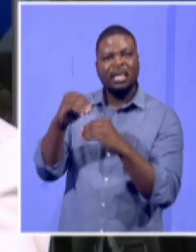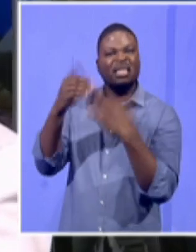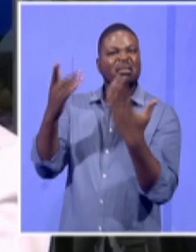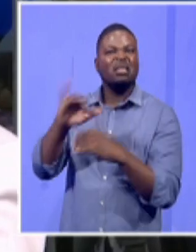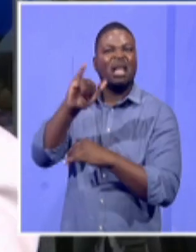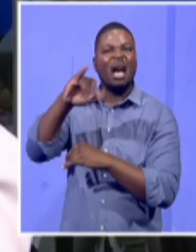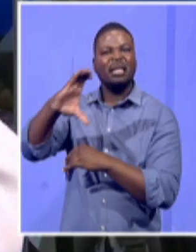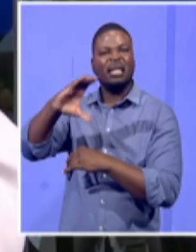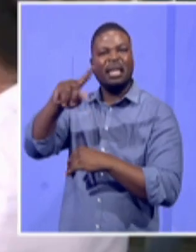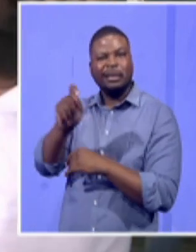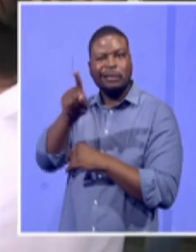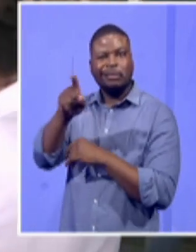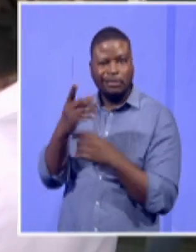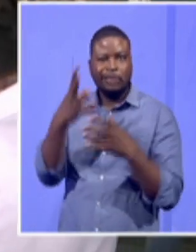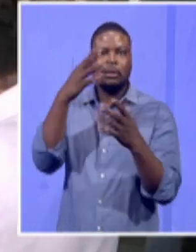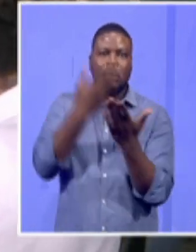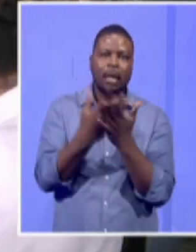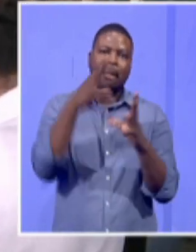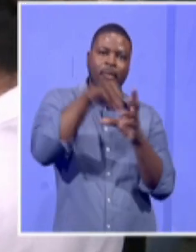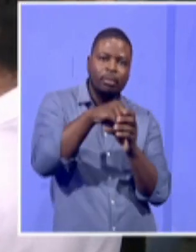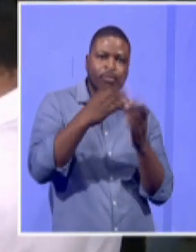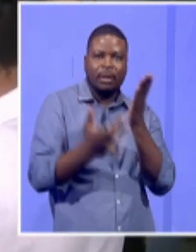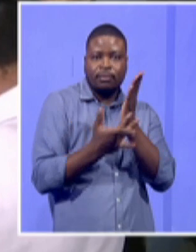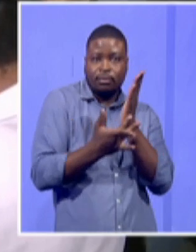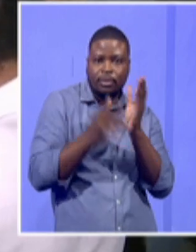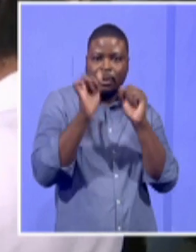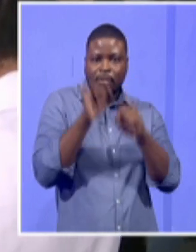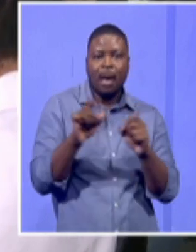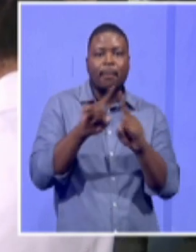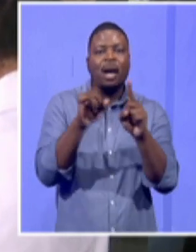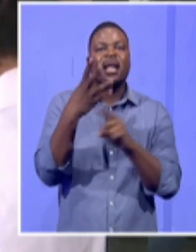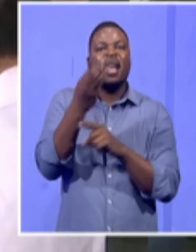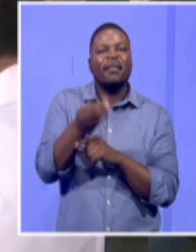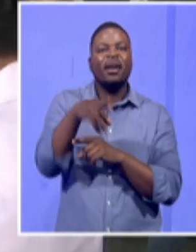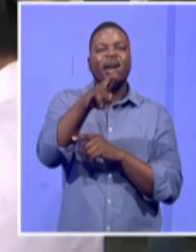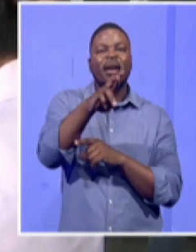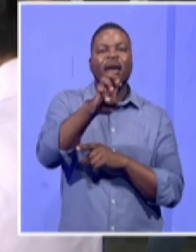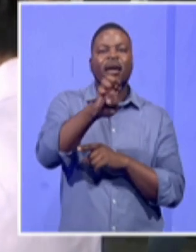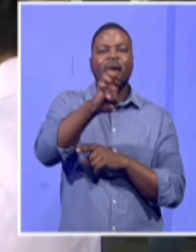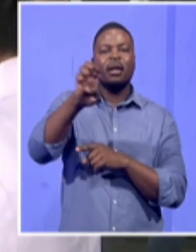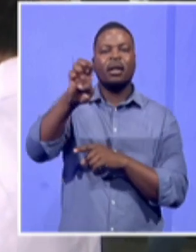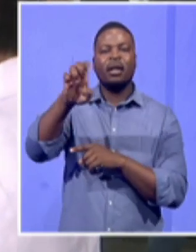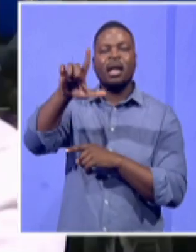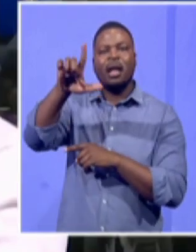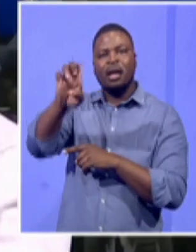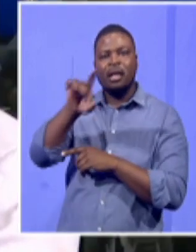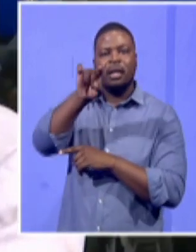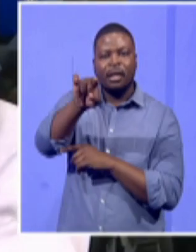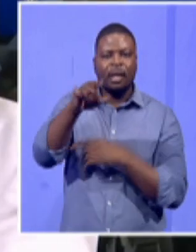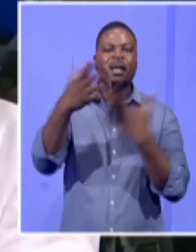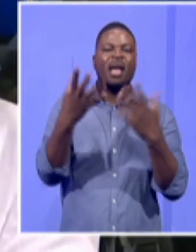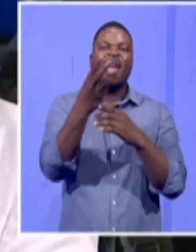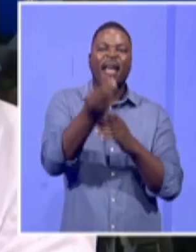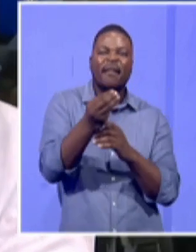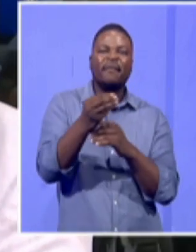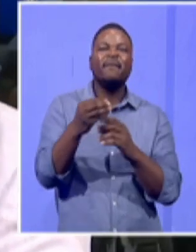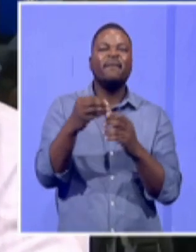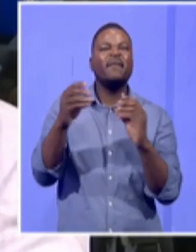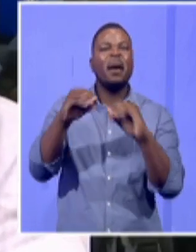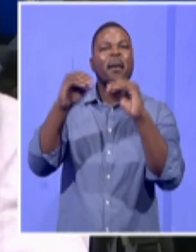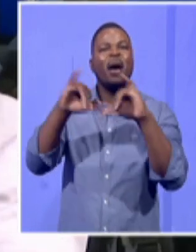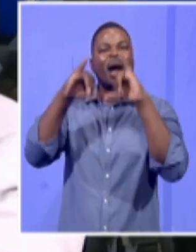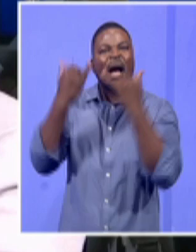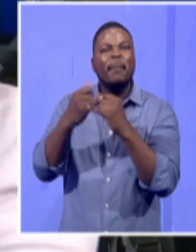what is it that you want to hear from the other big business players, right? You've got the really big machinery, the multinational companies here, but you've also got